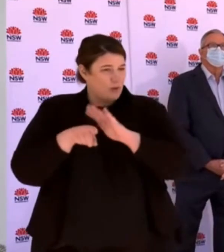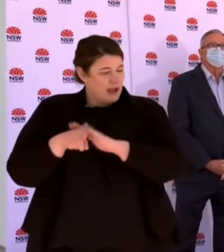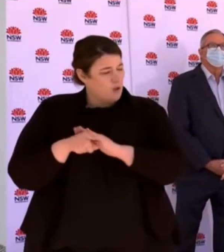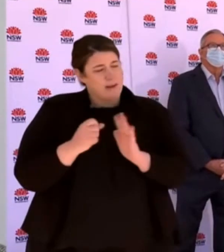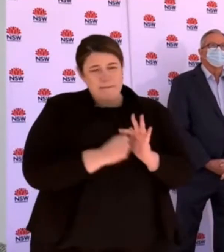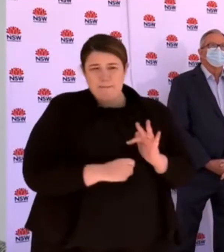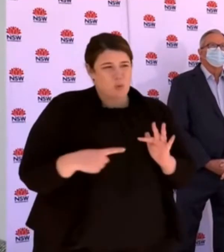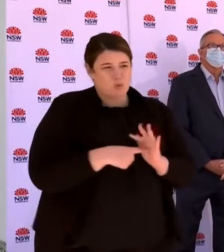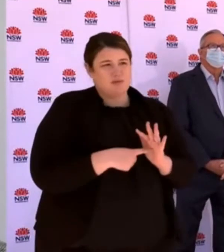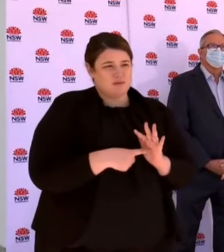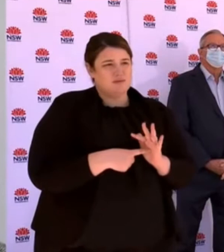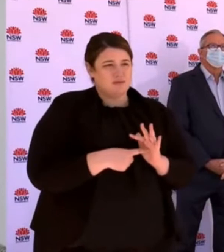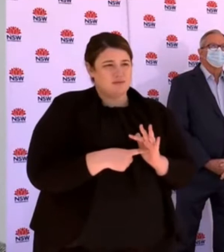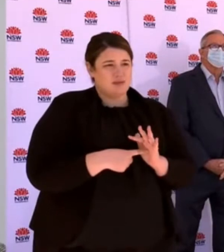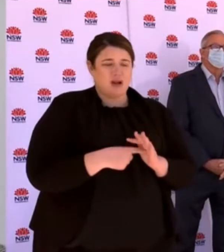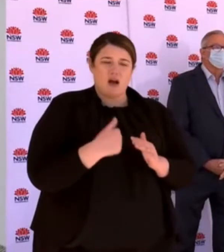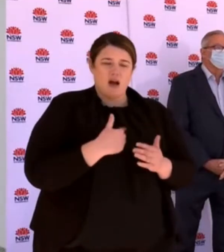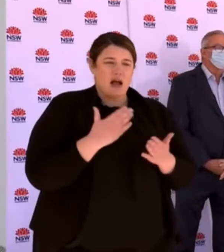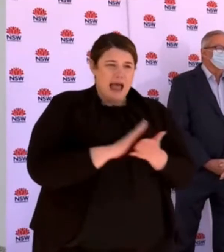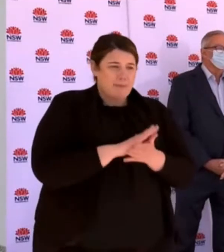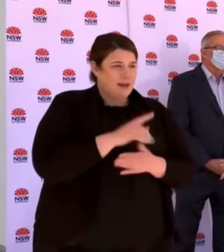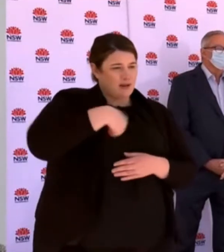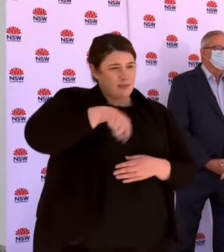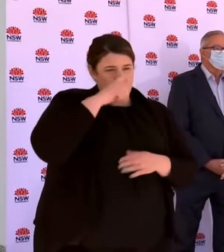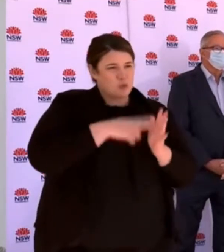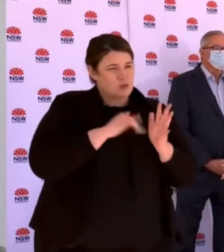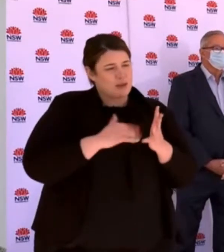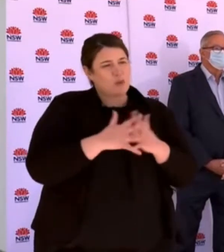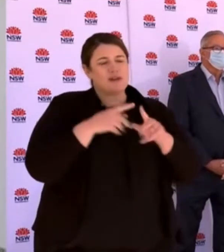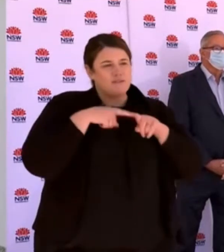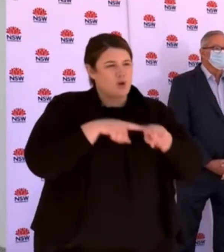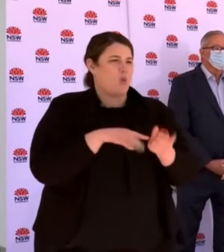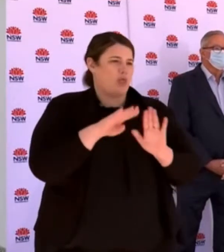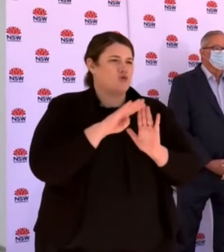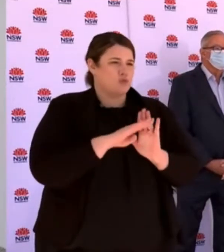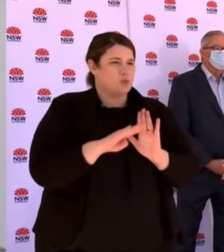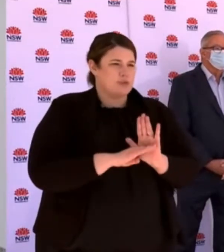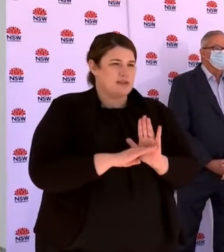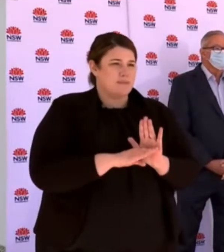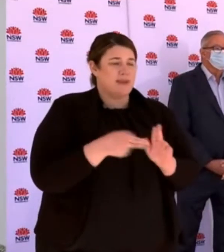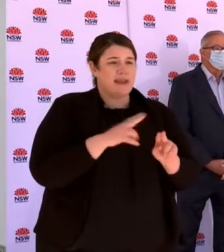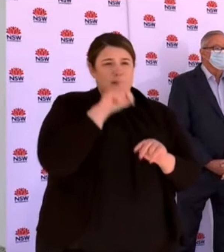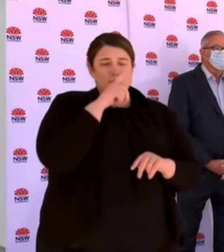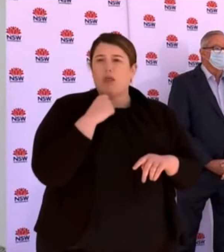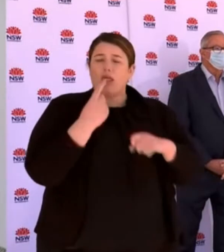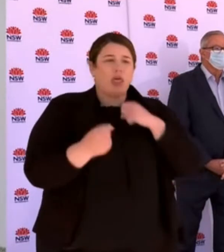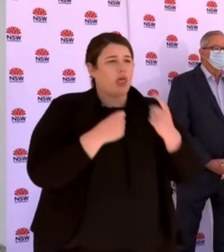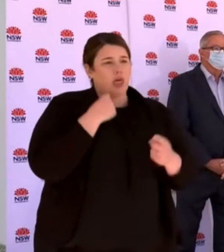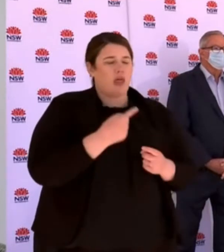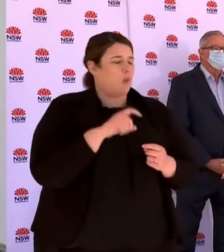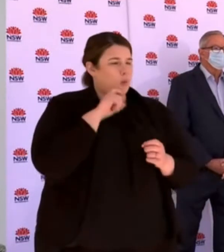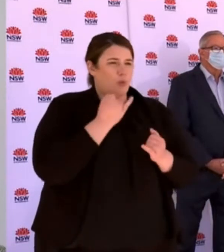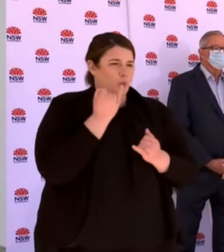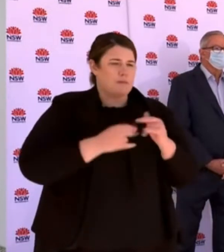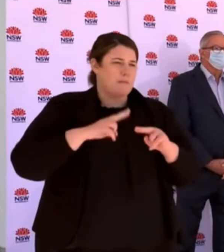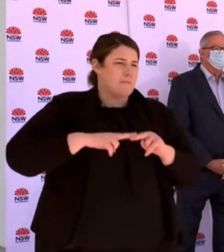so grateful that all of us have come together to do the right thing, because if we didn't, we would have seen those numbers go through the roof and we would